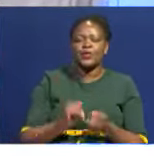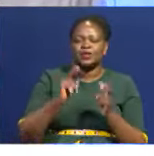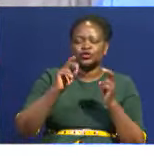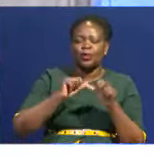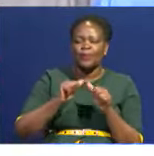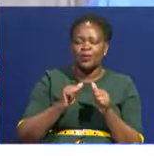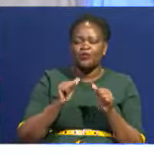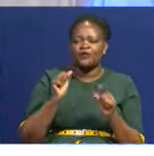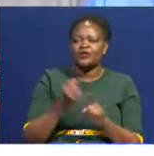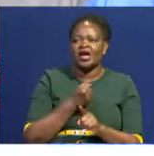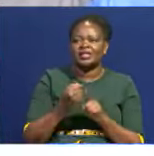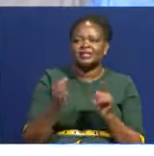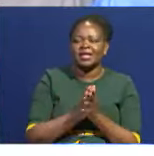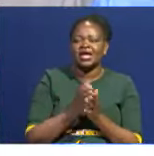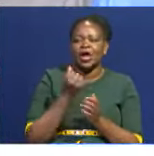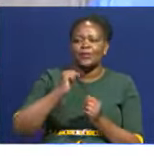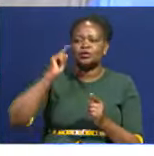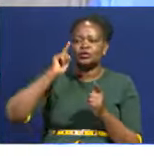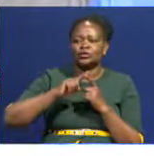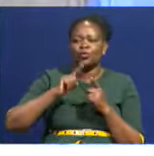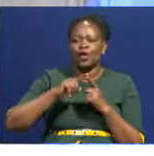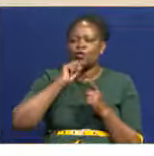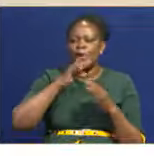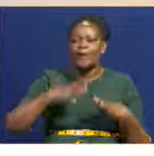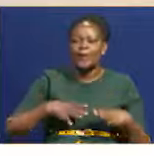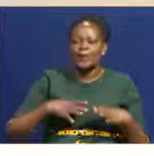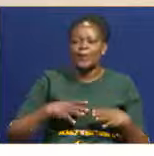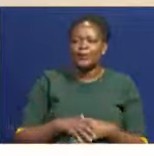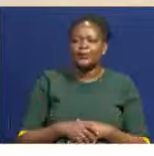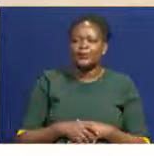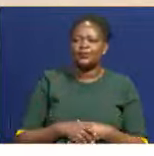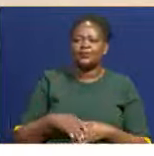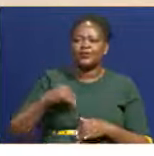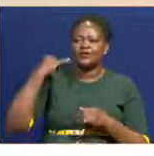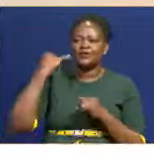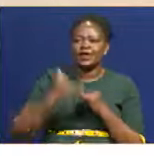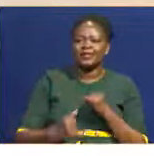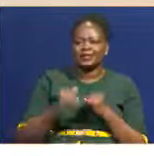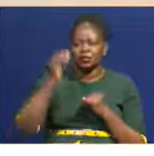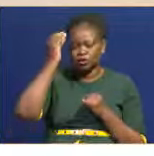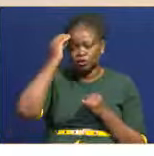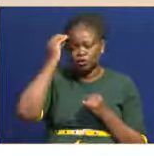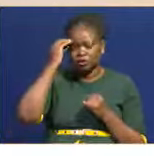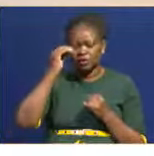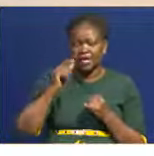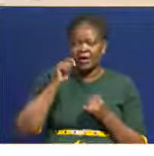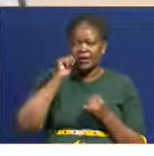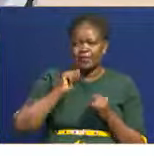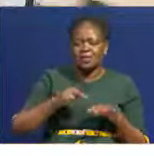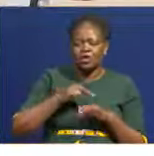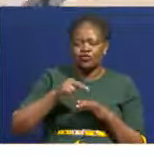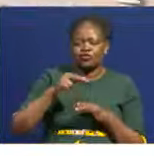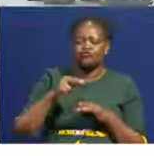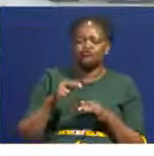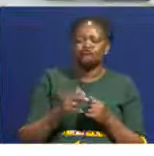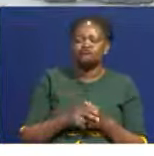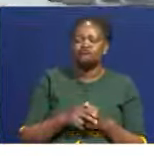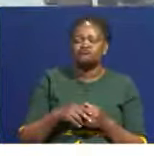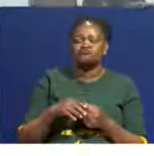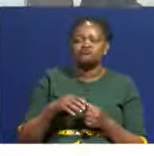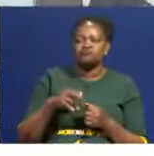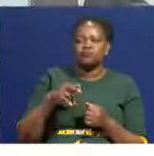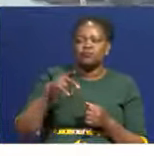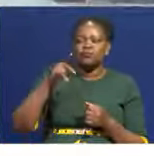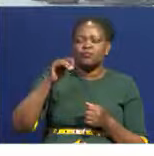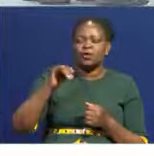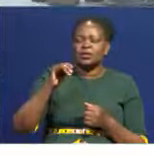za violence and abuse towards older persons. And finally, students at the Kabete National Polytechnic went on rampage on